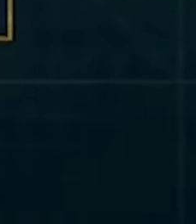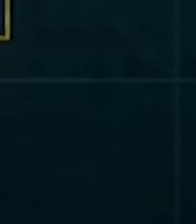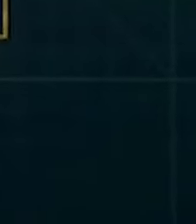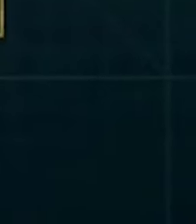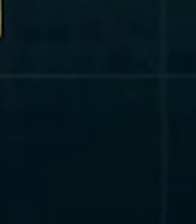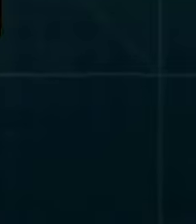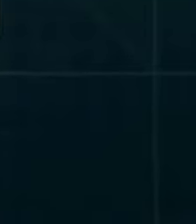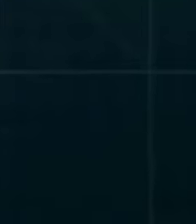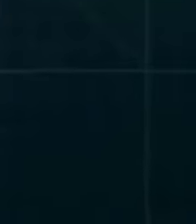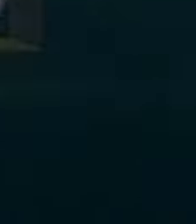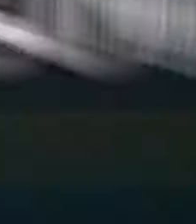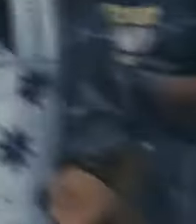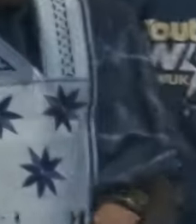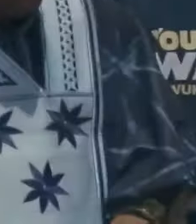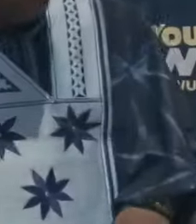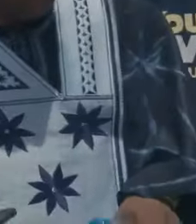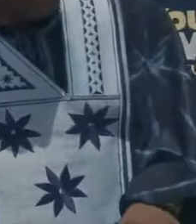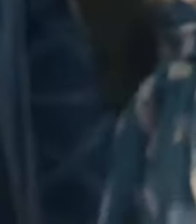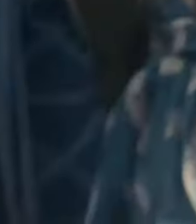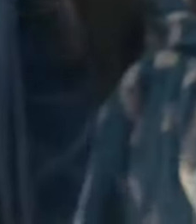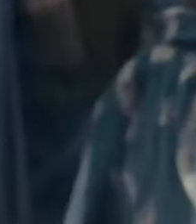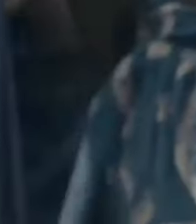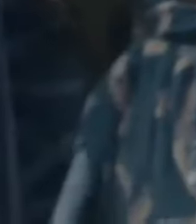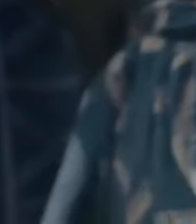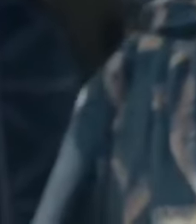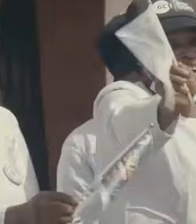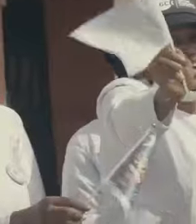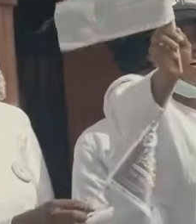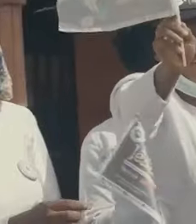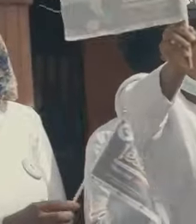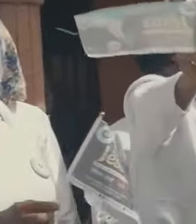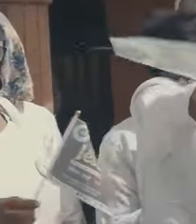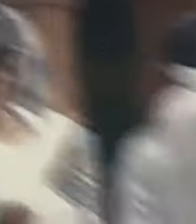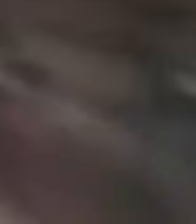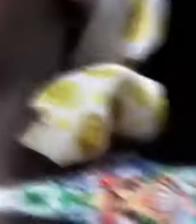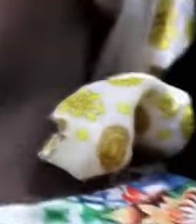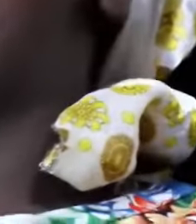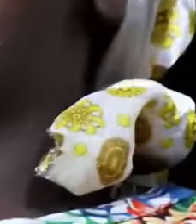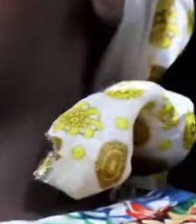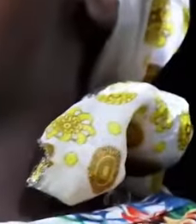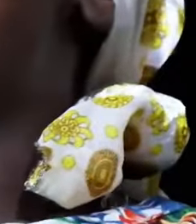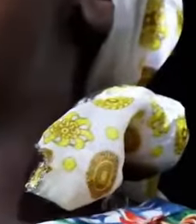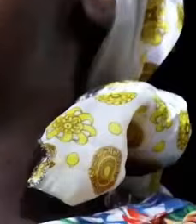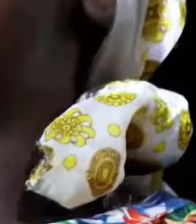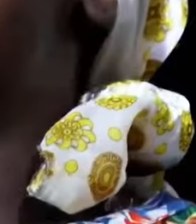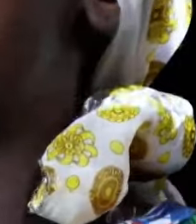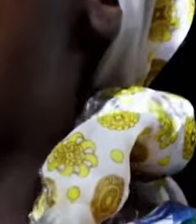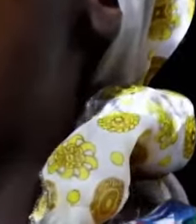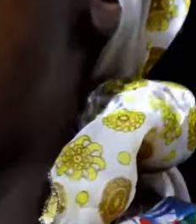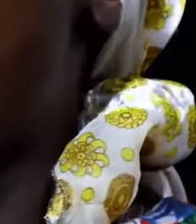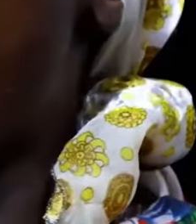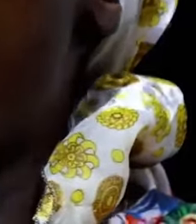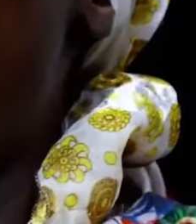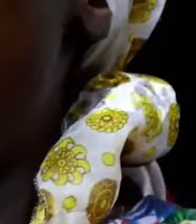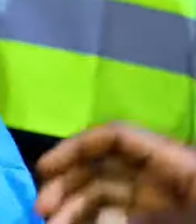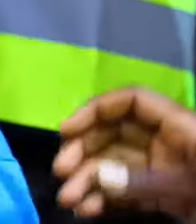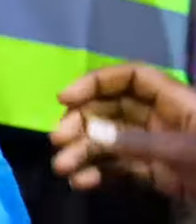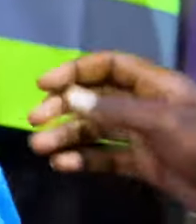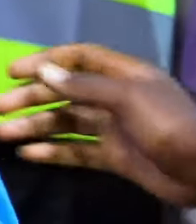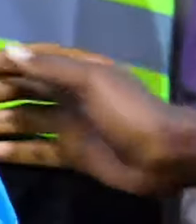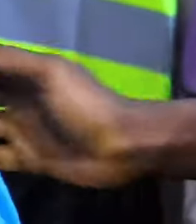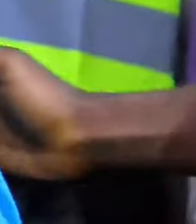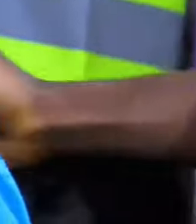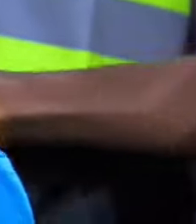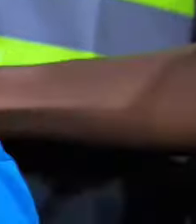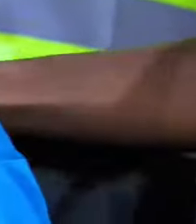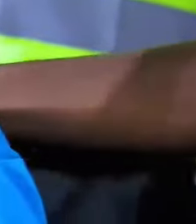at 0700 hours GMT, the power of the Lord is set to turn around the lives of all and sundry, and He is ready to